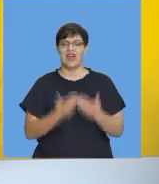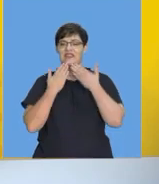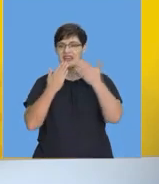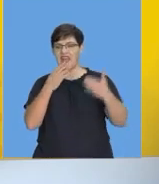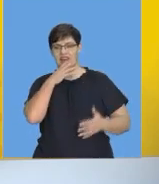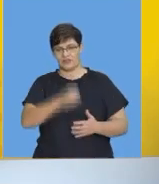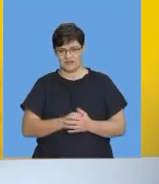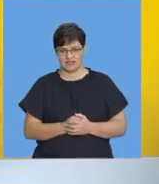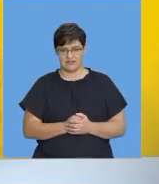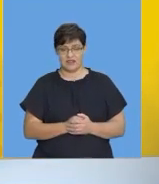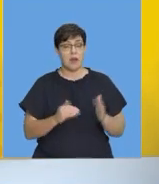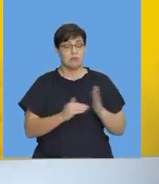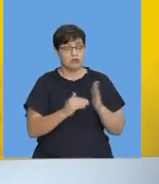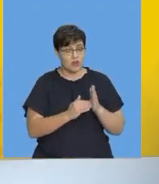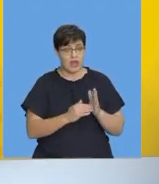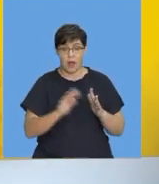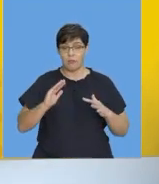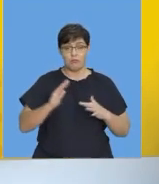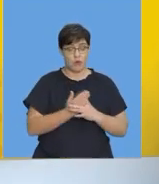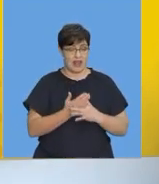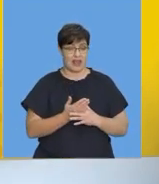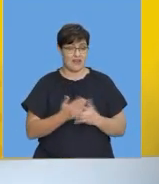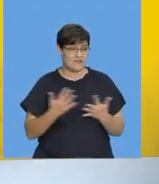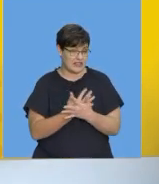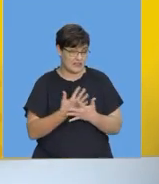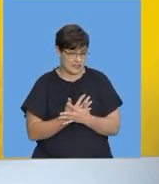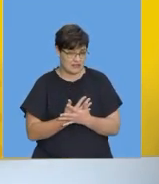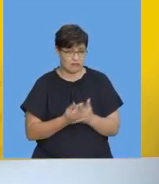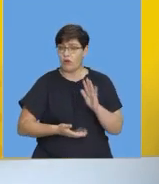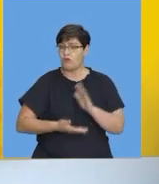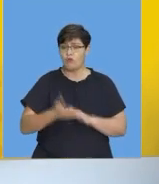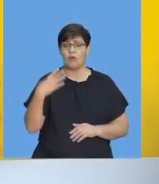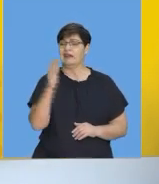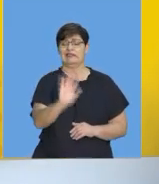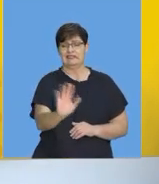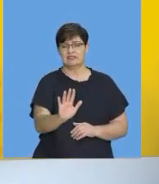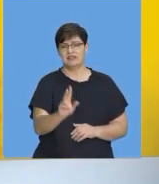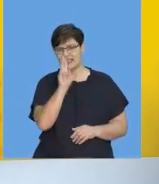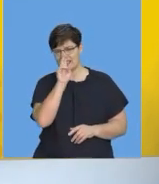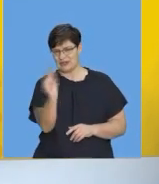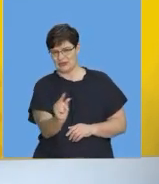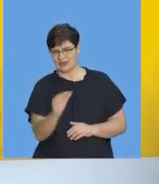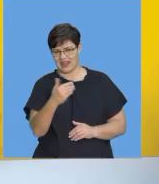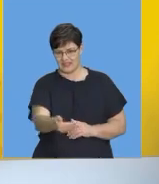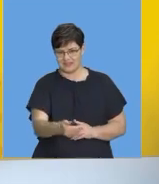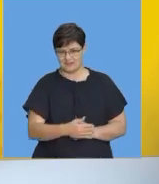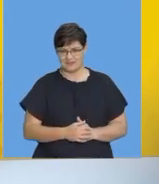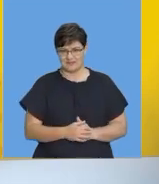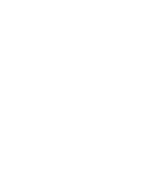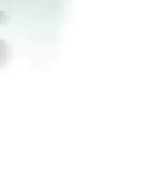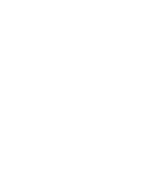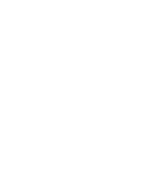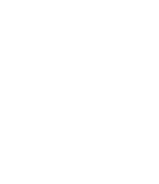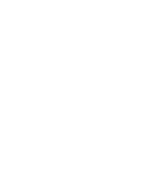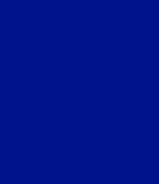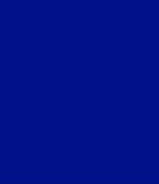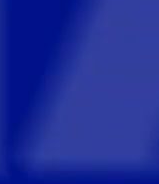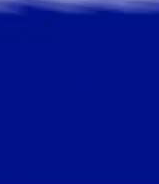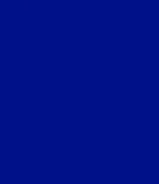Thanks, Ashraf. Matrix, we are going to take a quick break, so please don't go anywhere. We'll see you shortly after this.